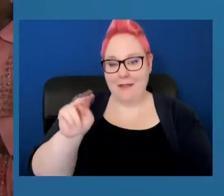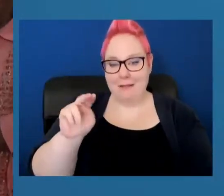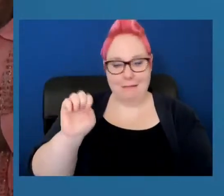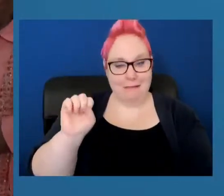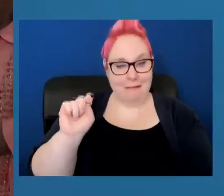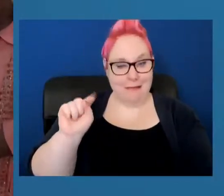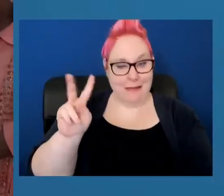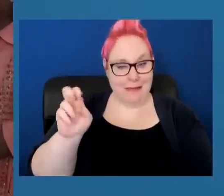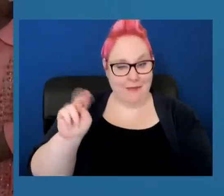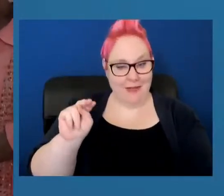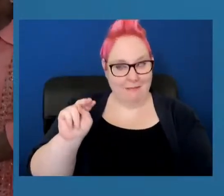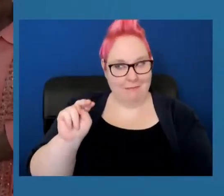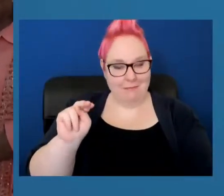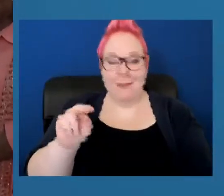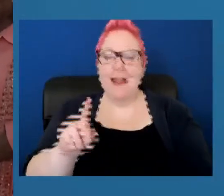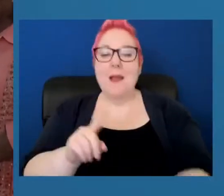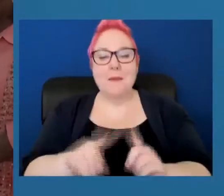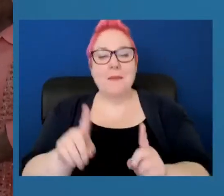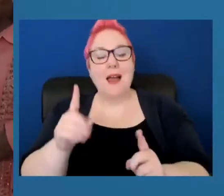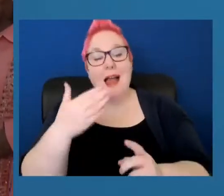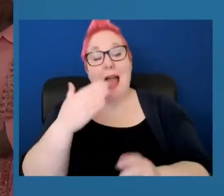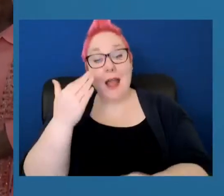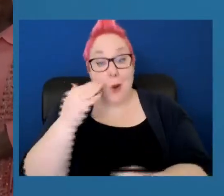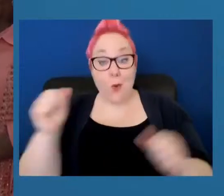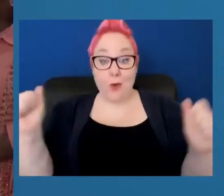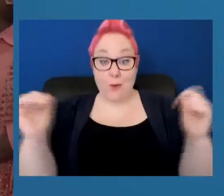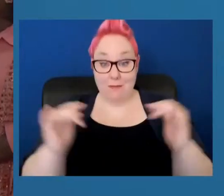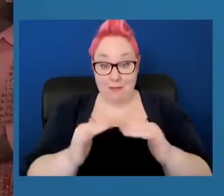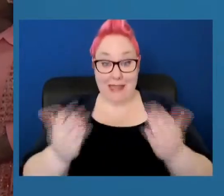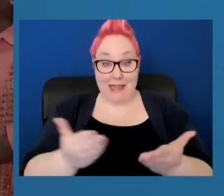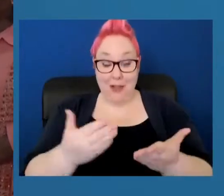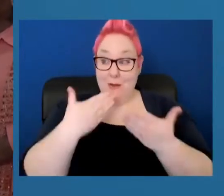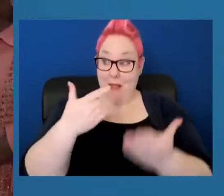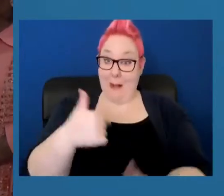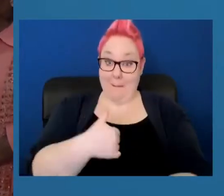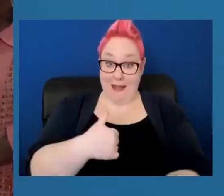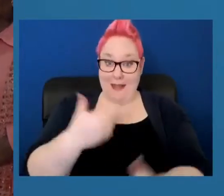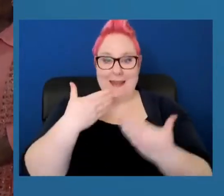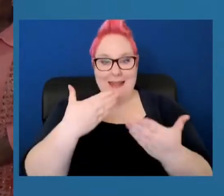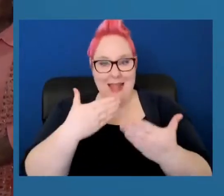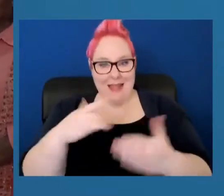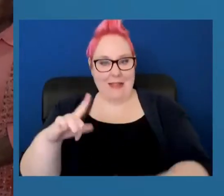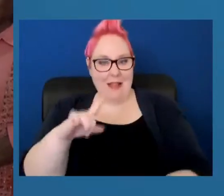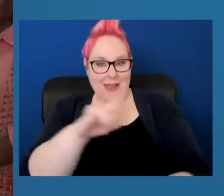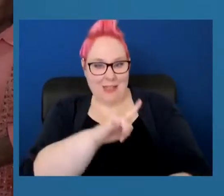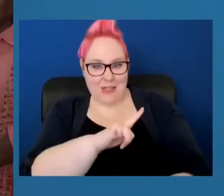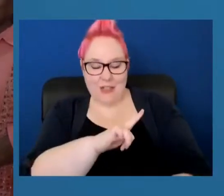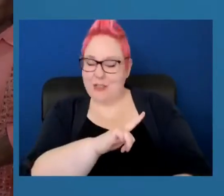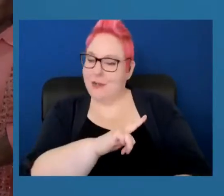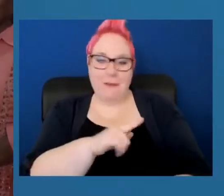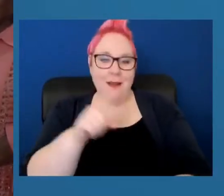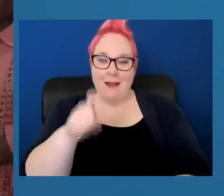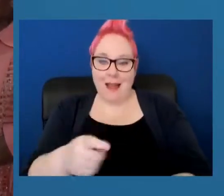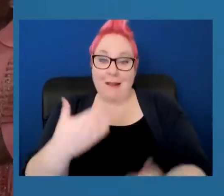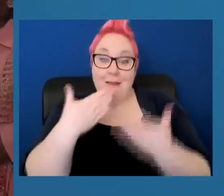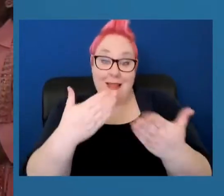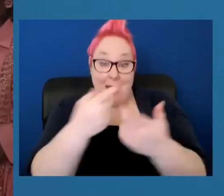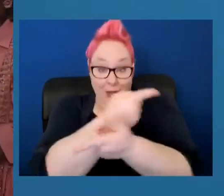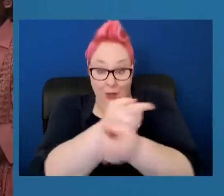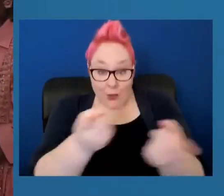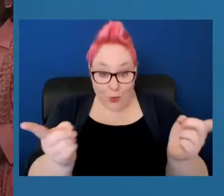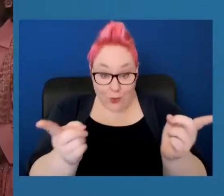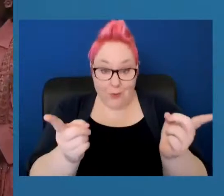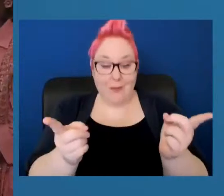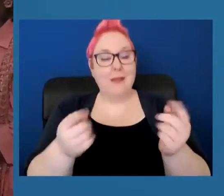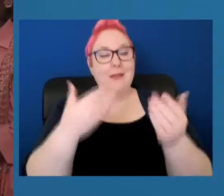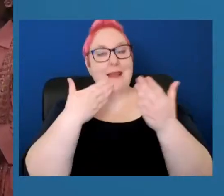I know you gathered to thank me and the legislature, but I need to thank you. I need to thank all of